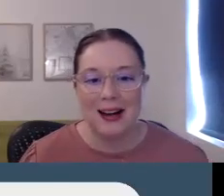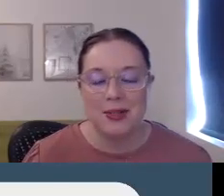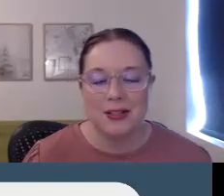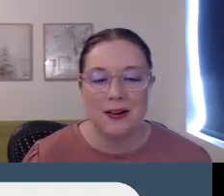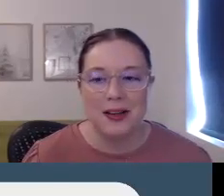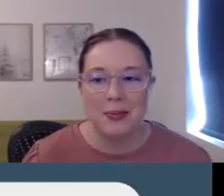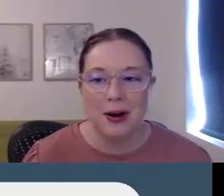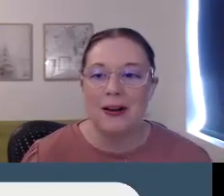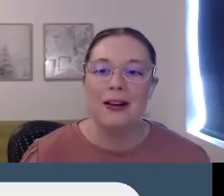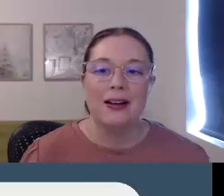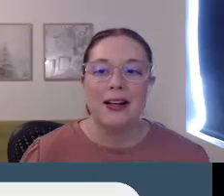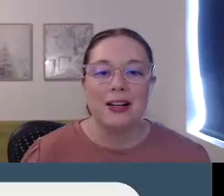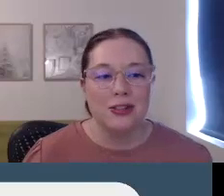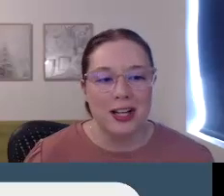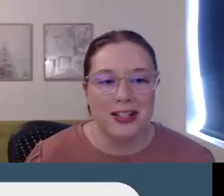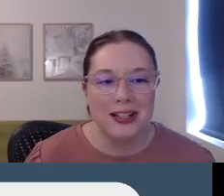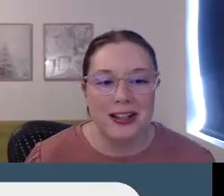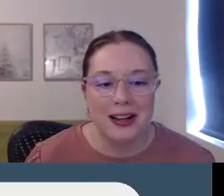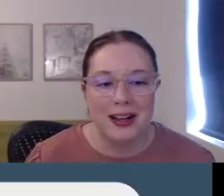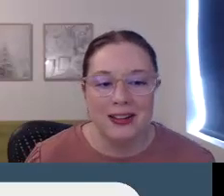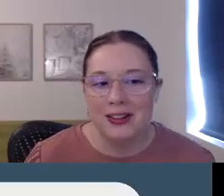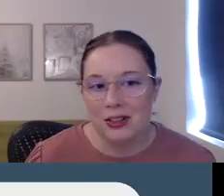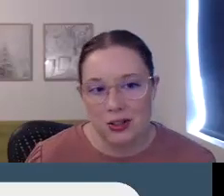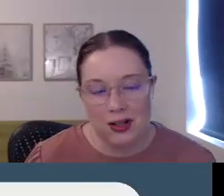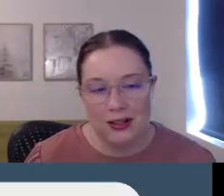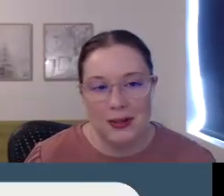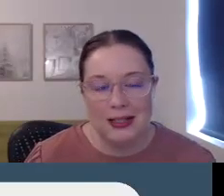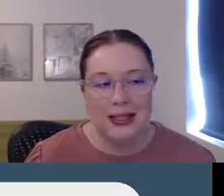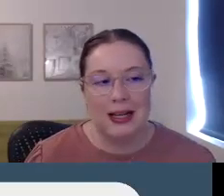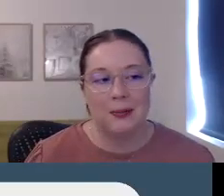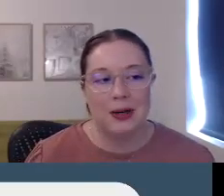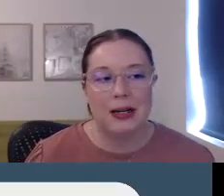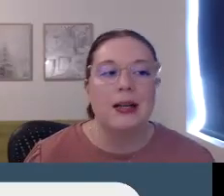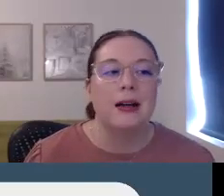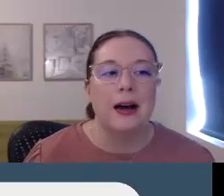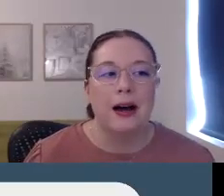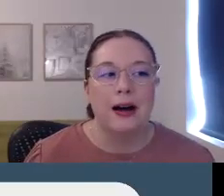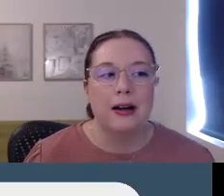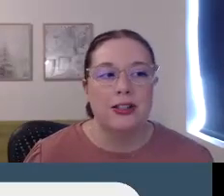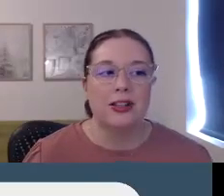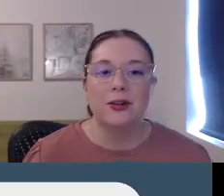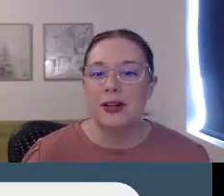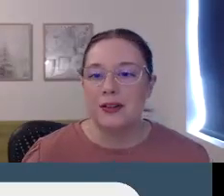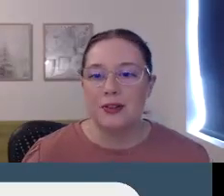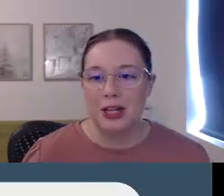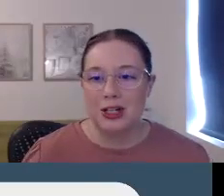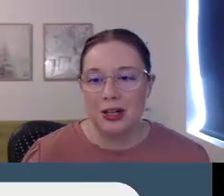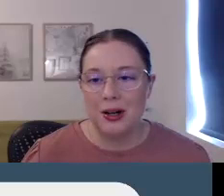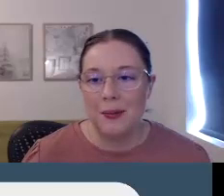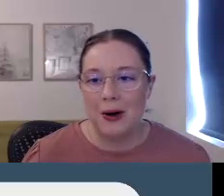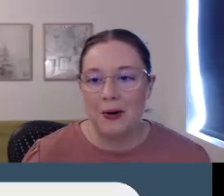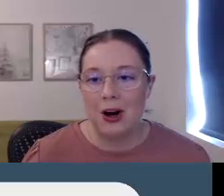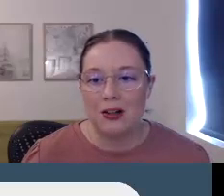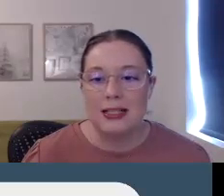second time, so I'll keep our introduction a little short and sweet today, but just a little bit of